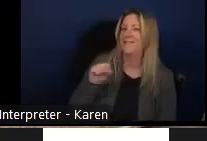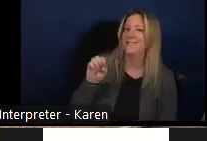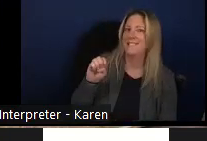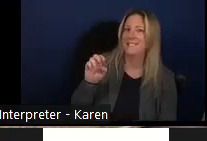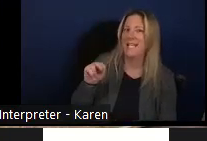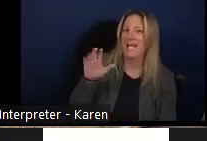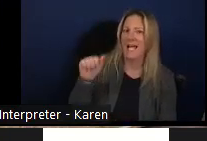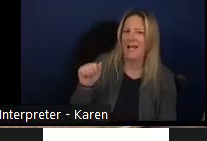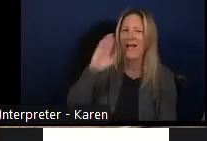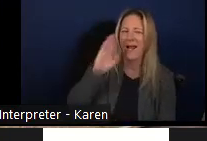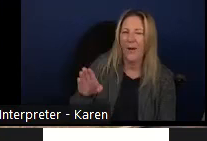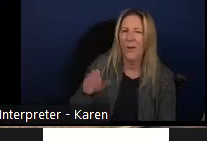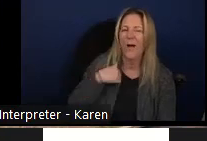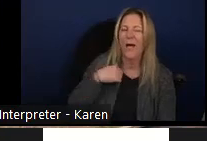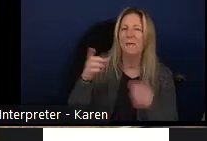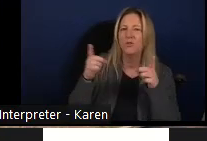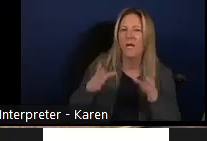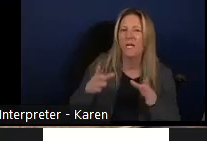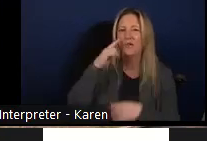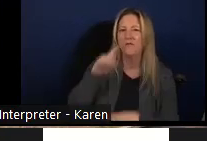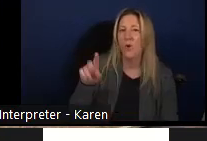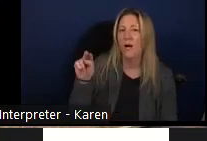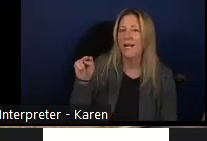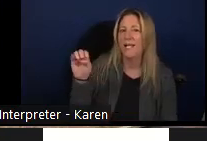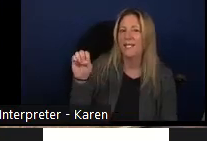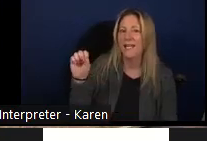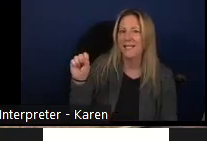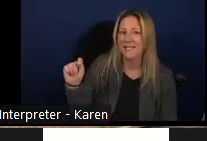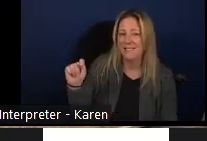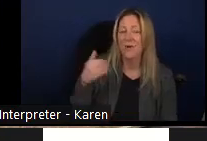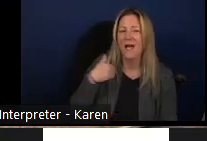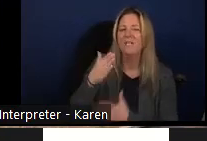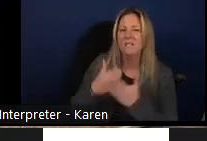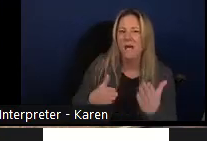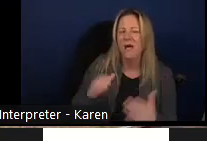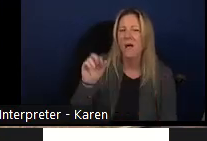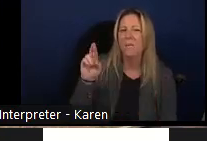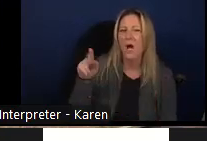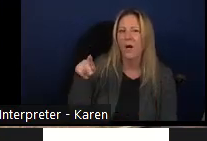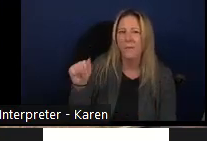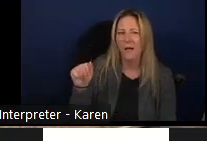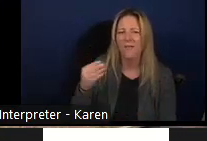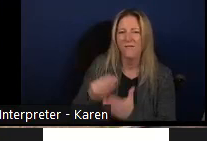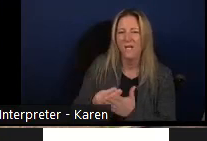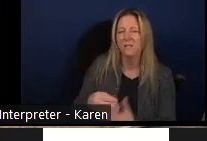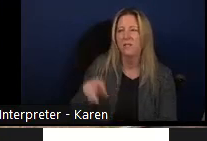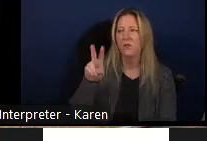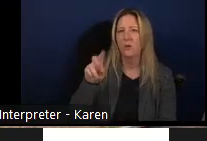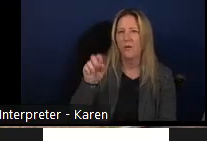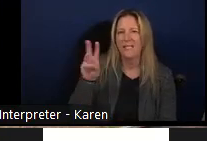the director of NEST. We do have some ARPA funds available, $2.6 million,